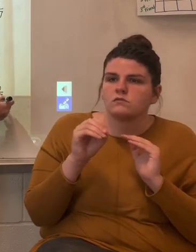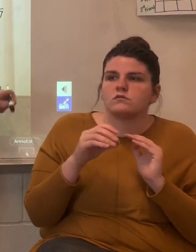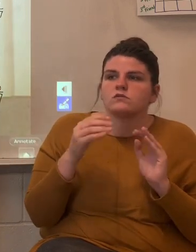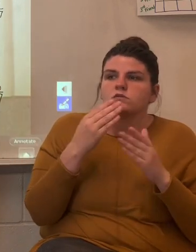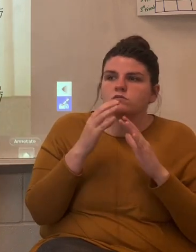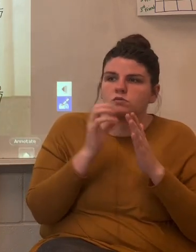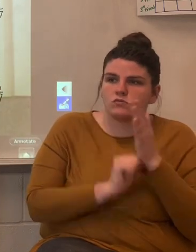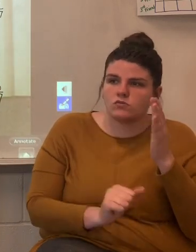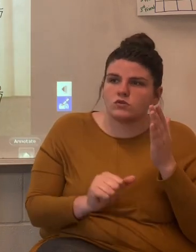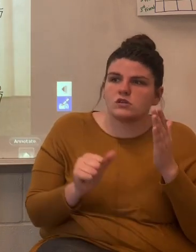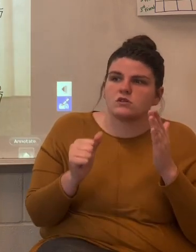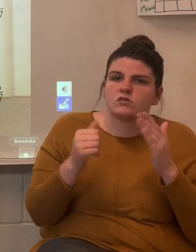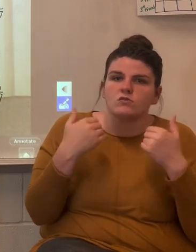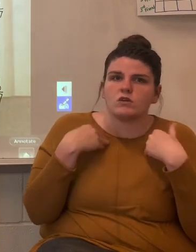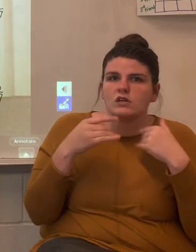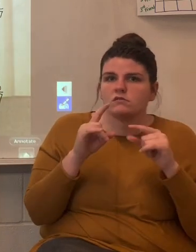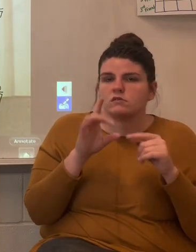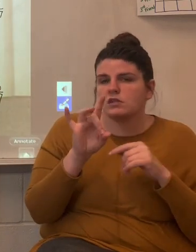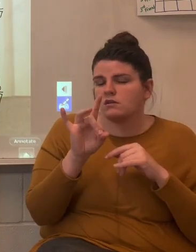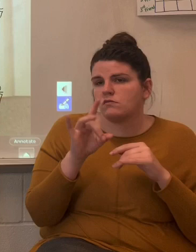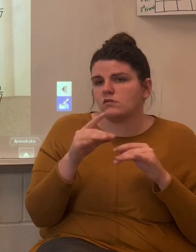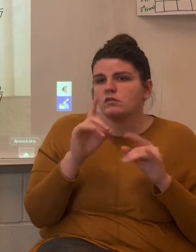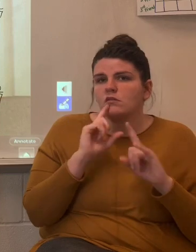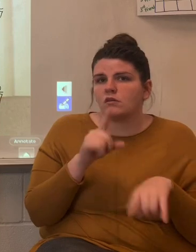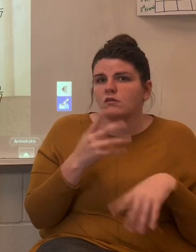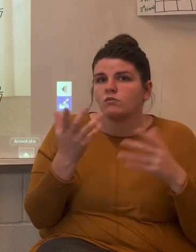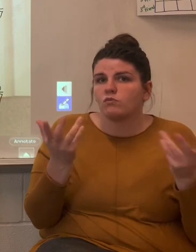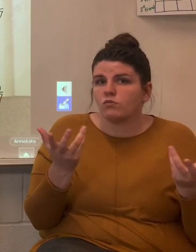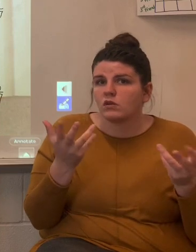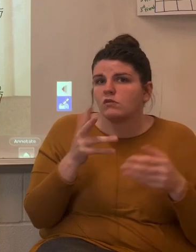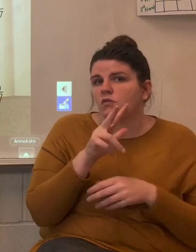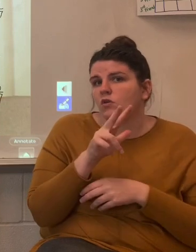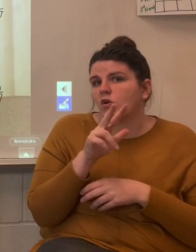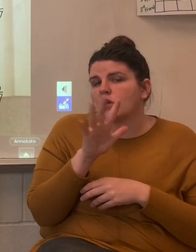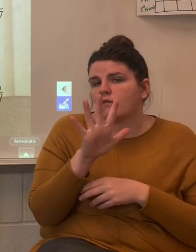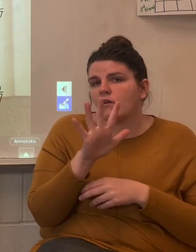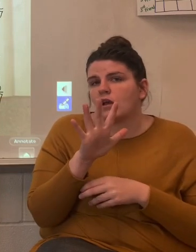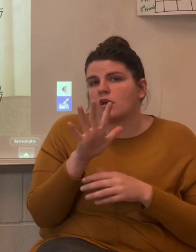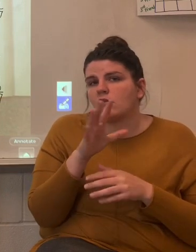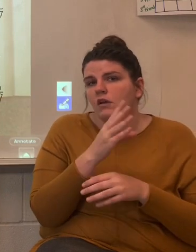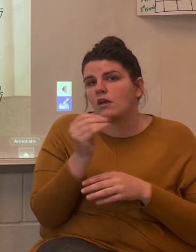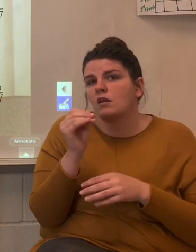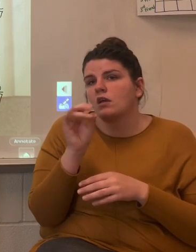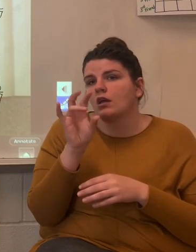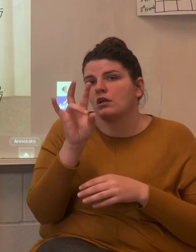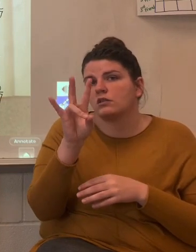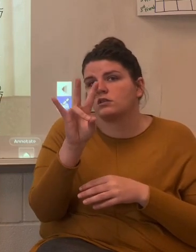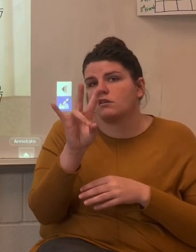Subtract, we have 7. So our answer is 35 7/8.